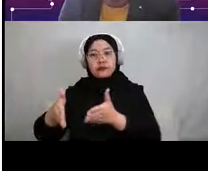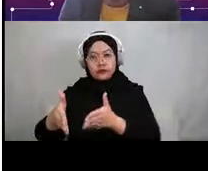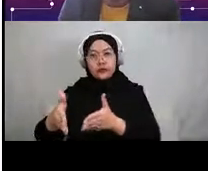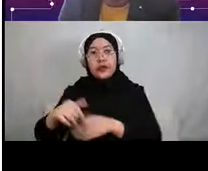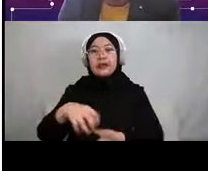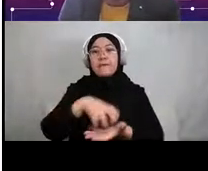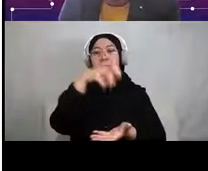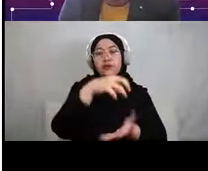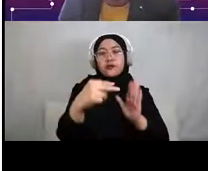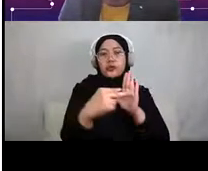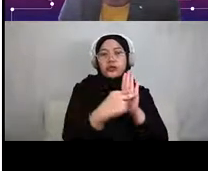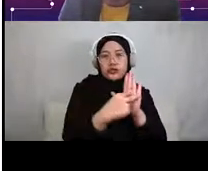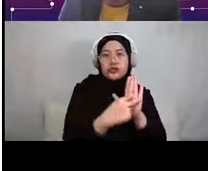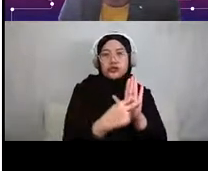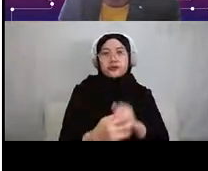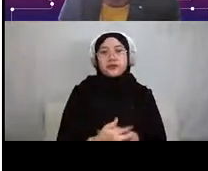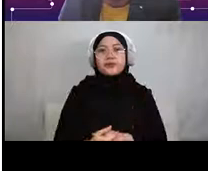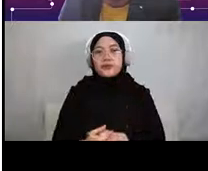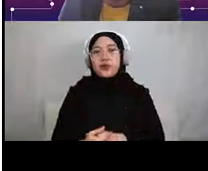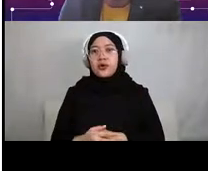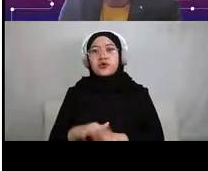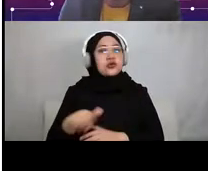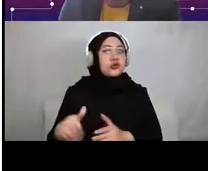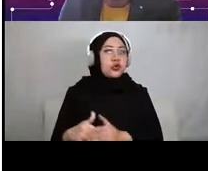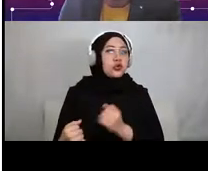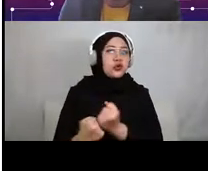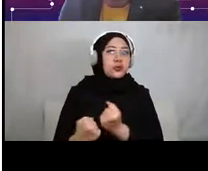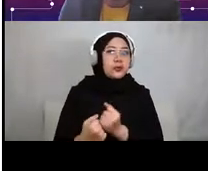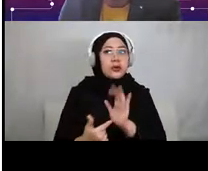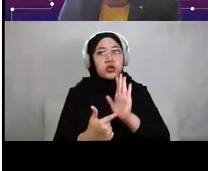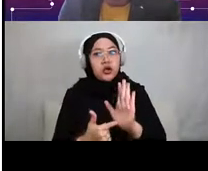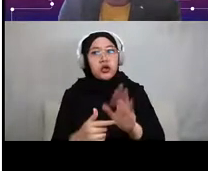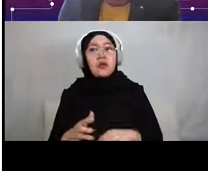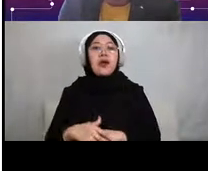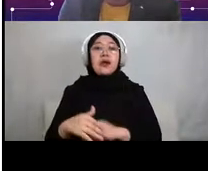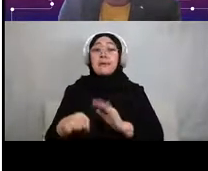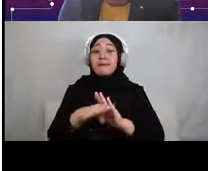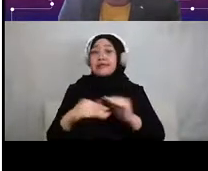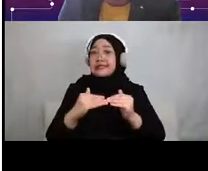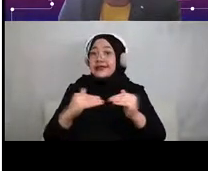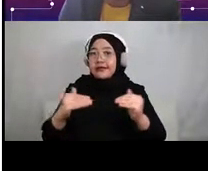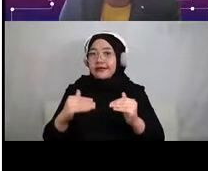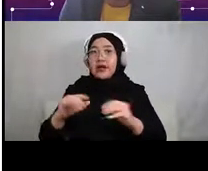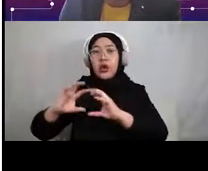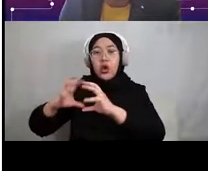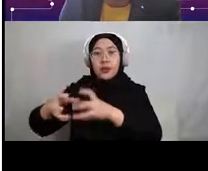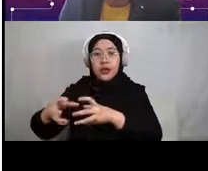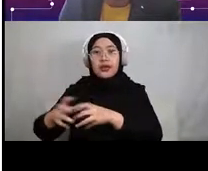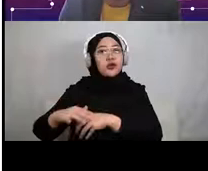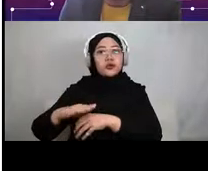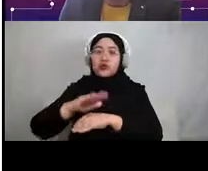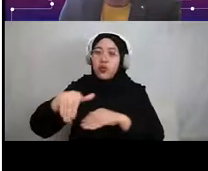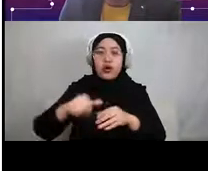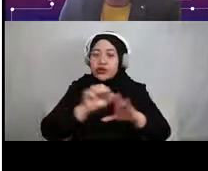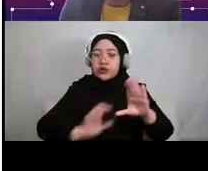everybody that we are bringing global standards to the country for the public transportation. So this is our charging station network across